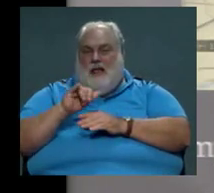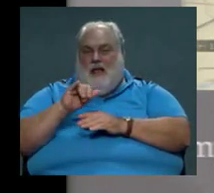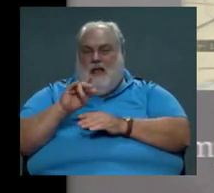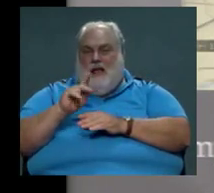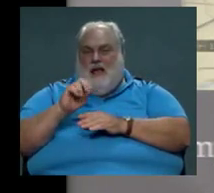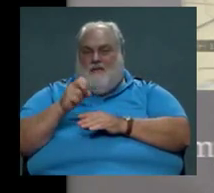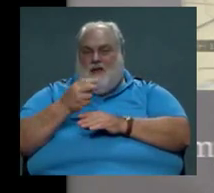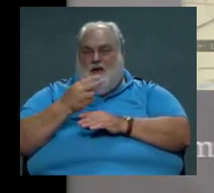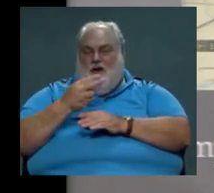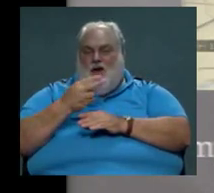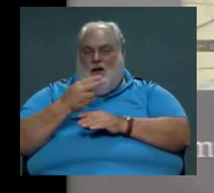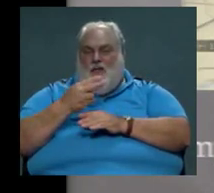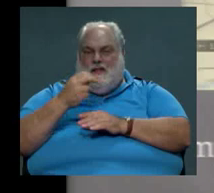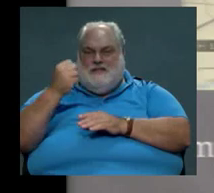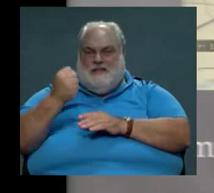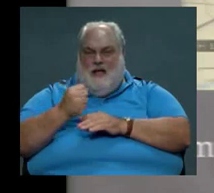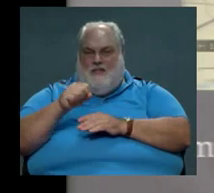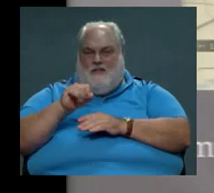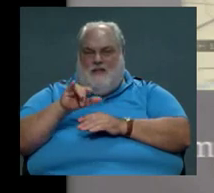the south side.